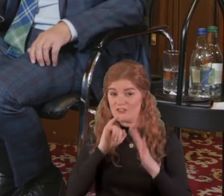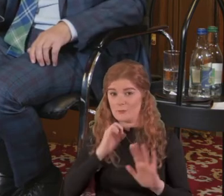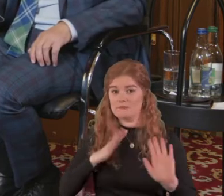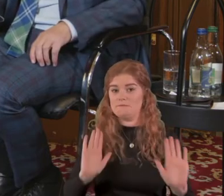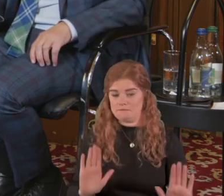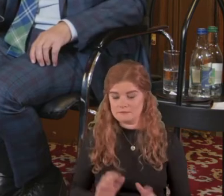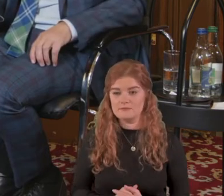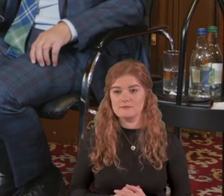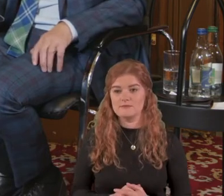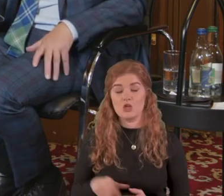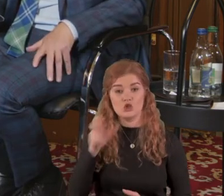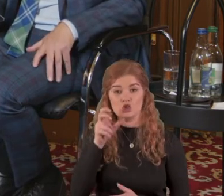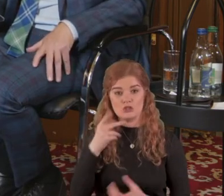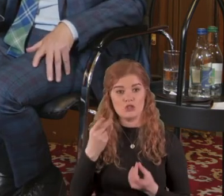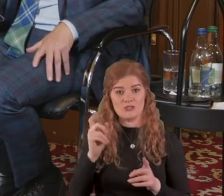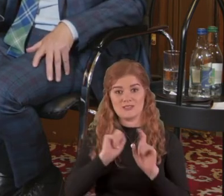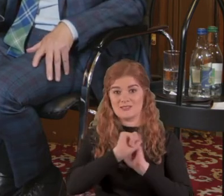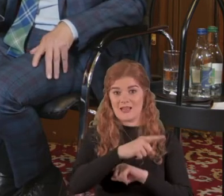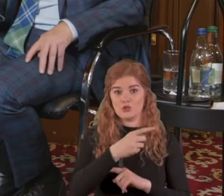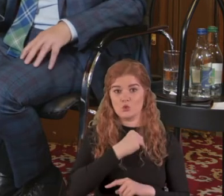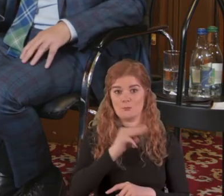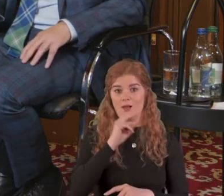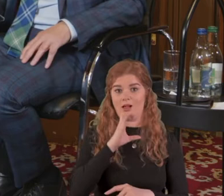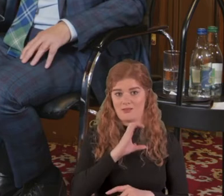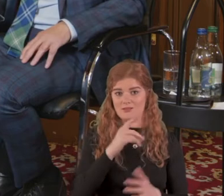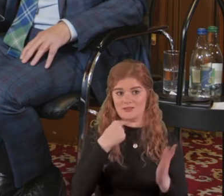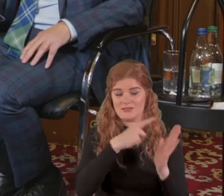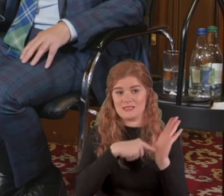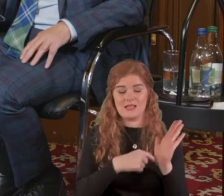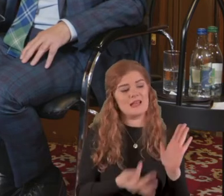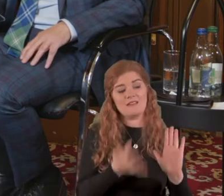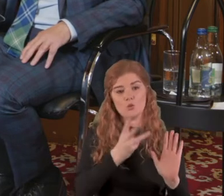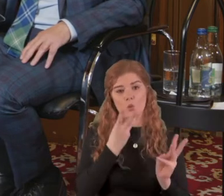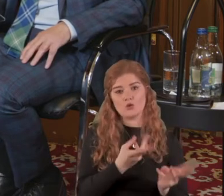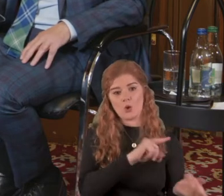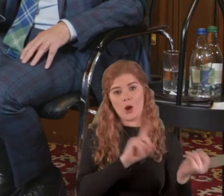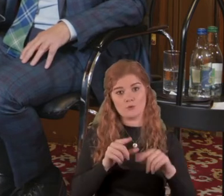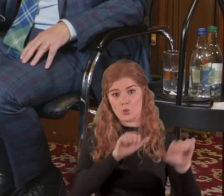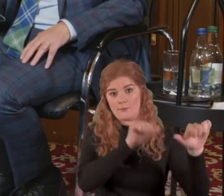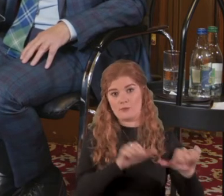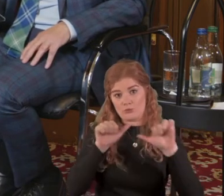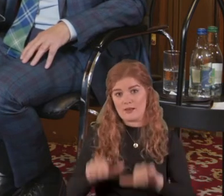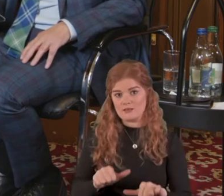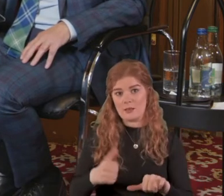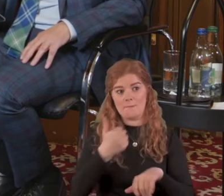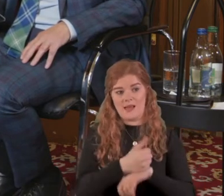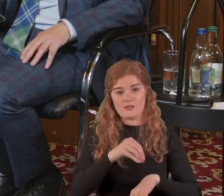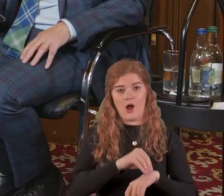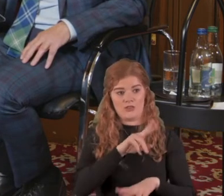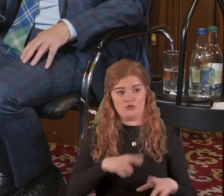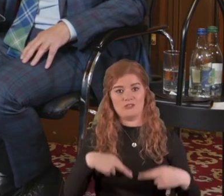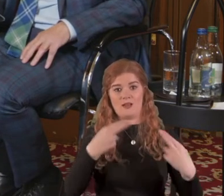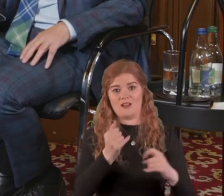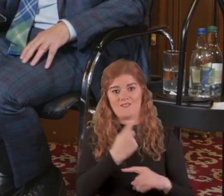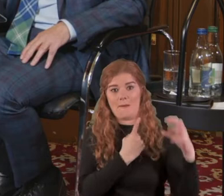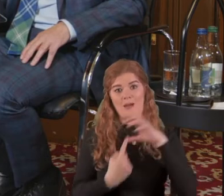which Churchill sends to Michael Collins. If you wish to come to a conference on the basis of the integrity of the